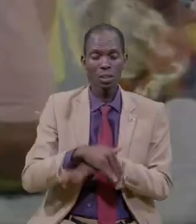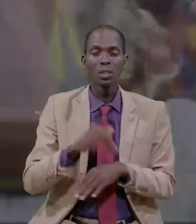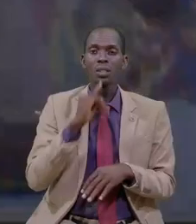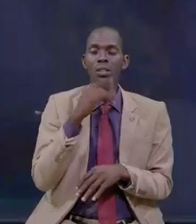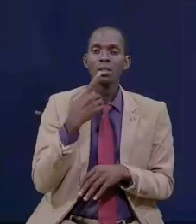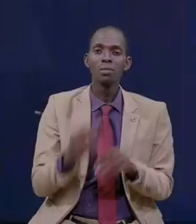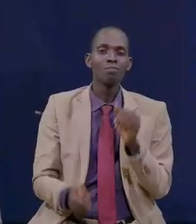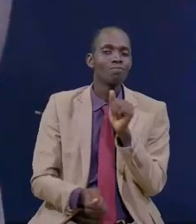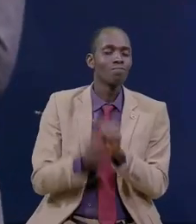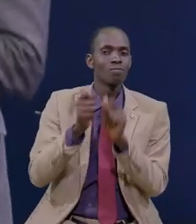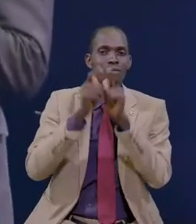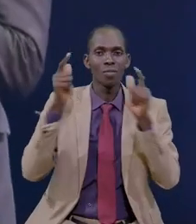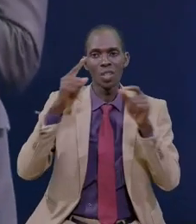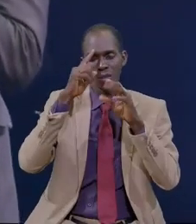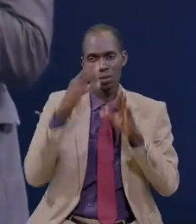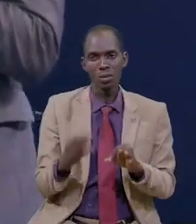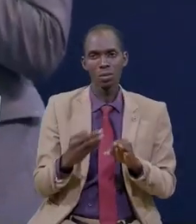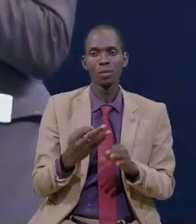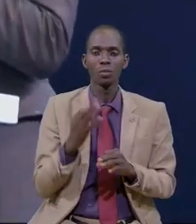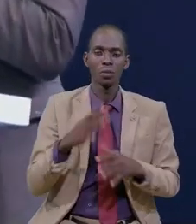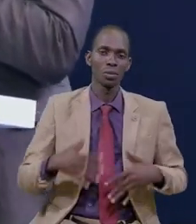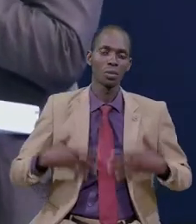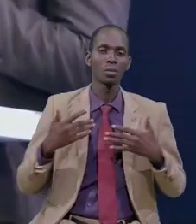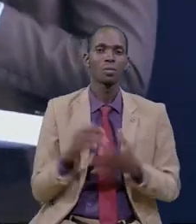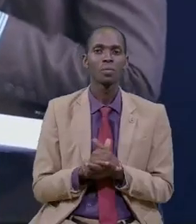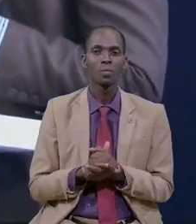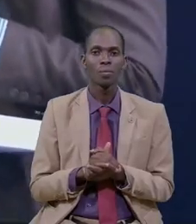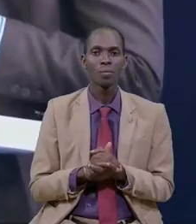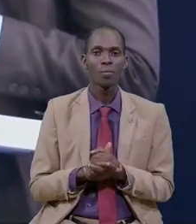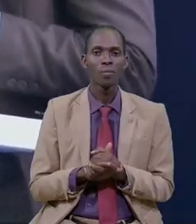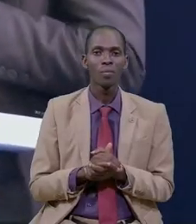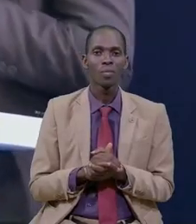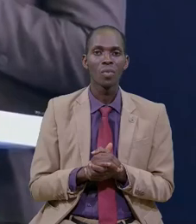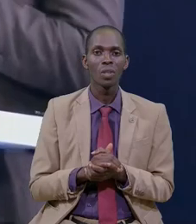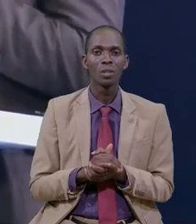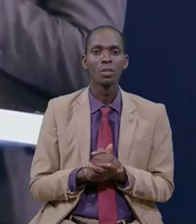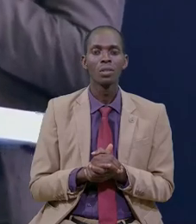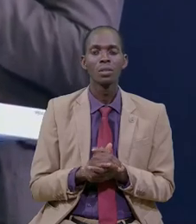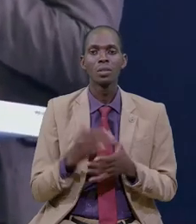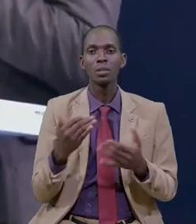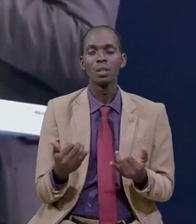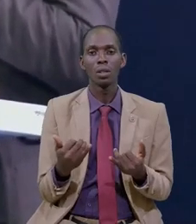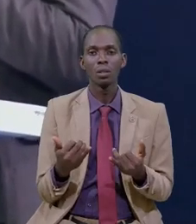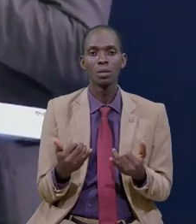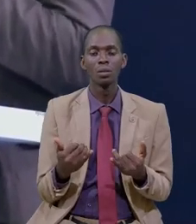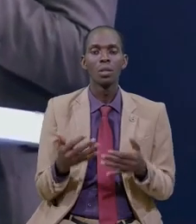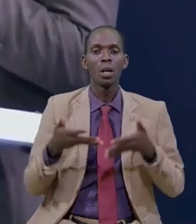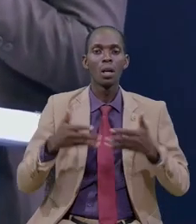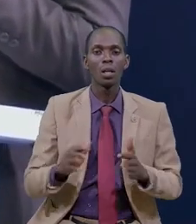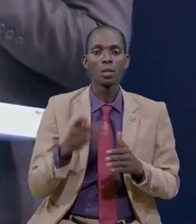life. Que vous avez prise est la plus grande de votre vie ce soir. Allow the counselors to get your particulars. Permettez